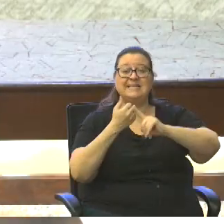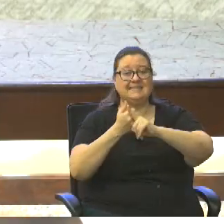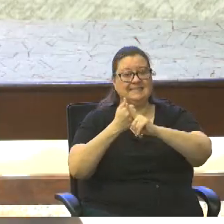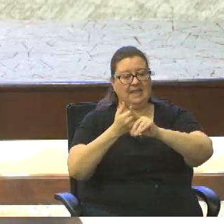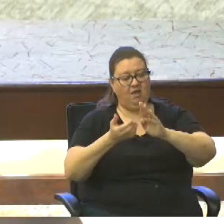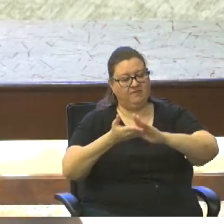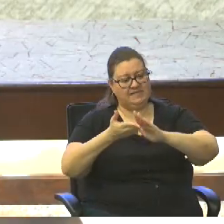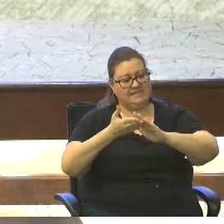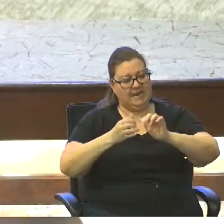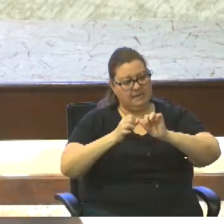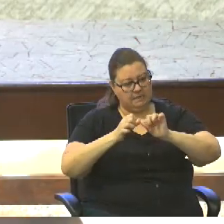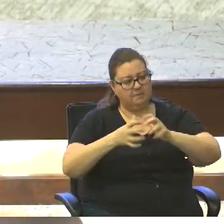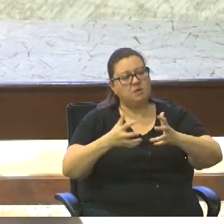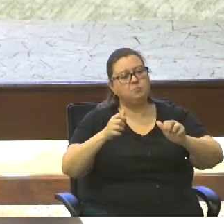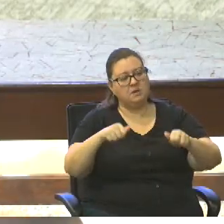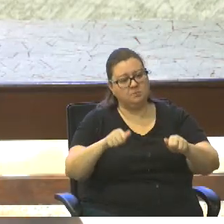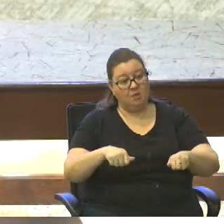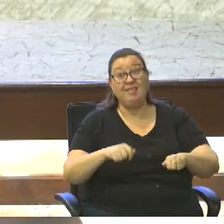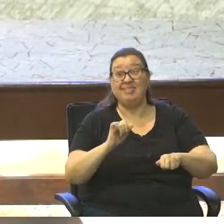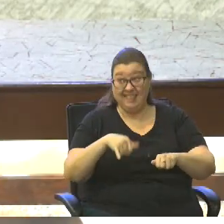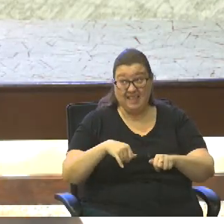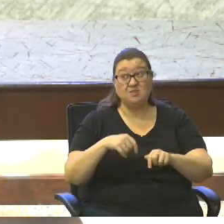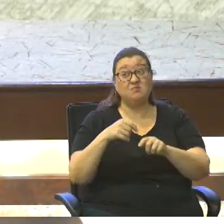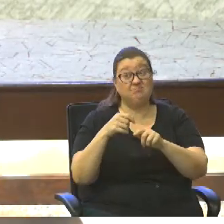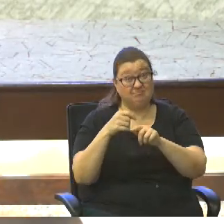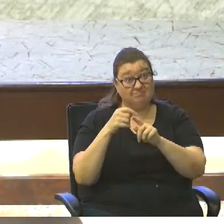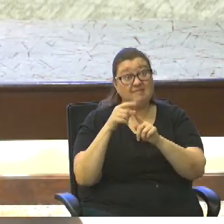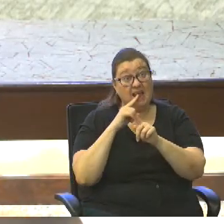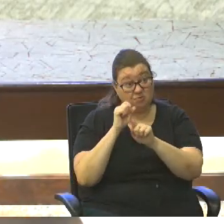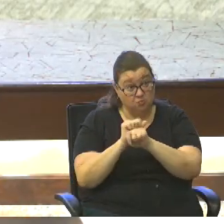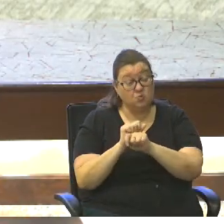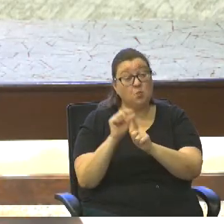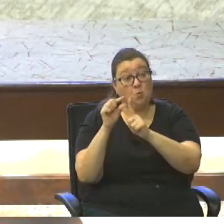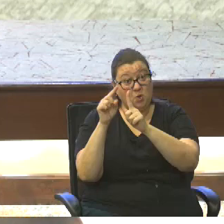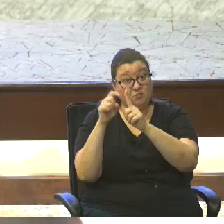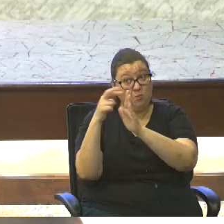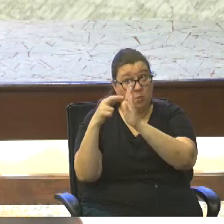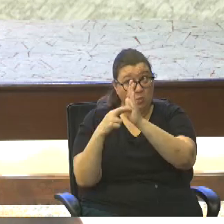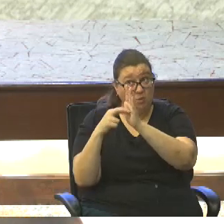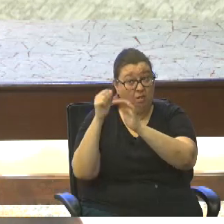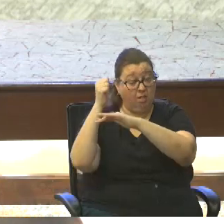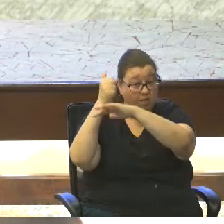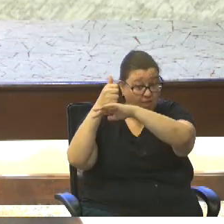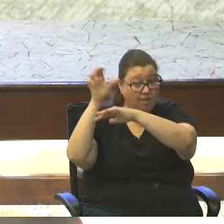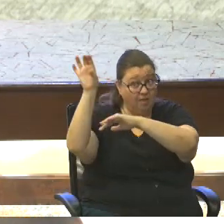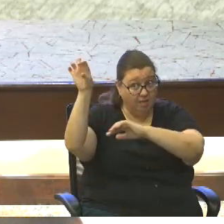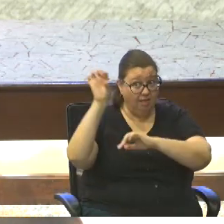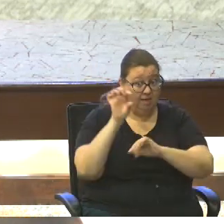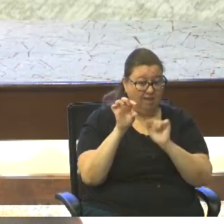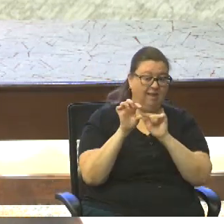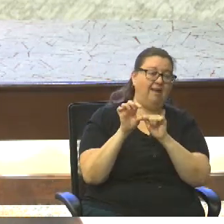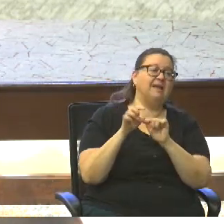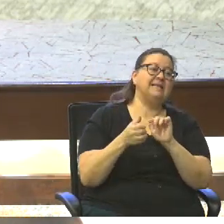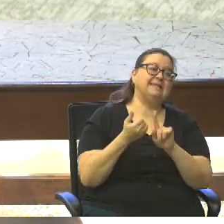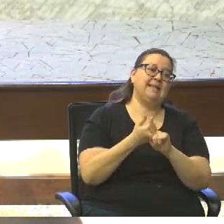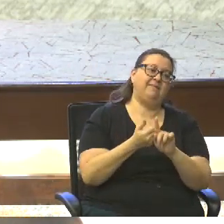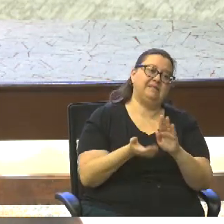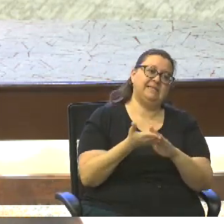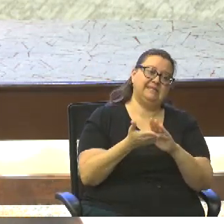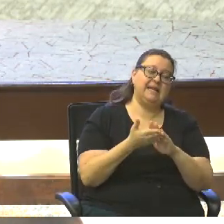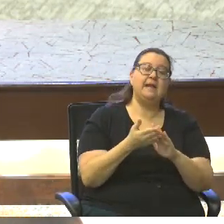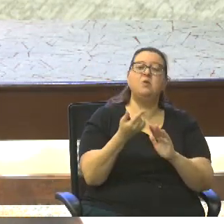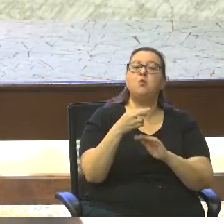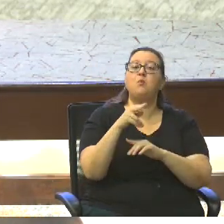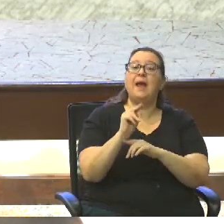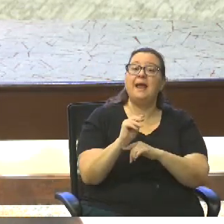possible. That is actual wording and language out of the FAA policy on rates and charges. A public airport receiving federal grant money should be taking